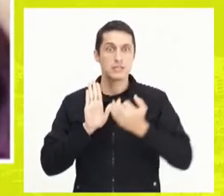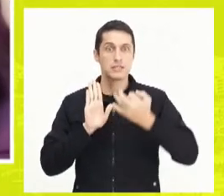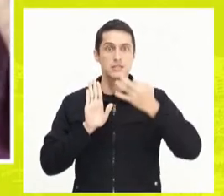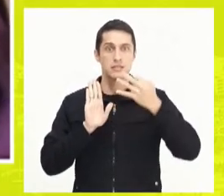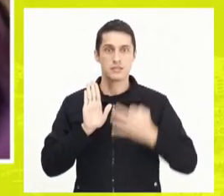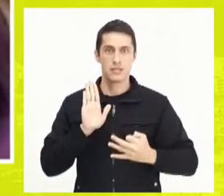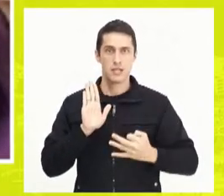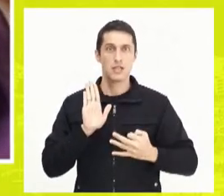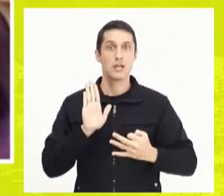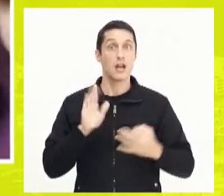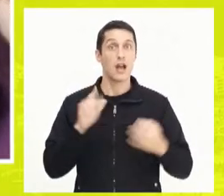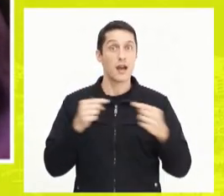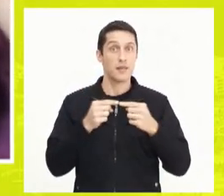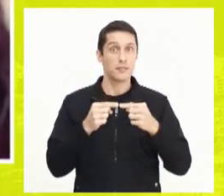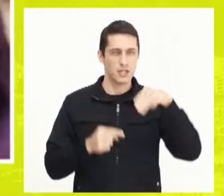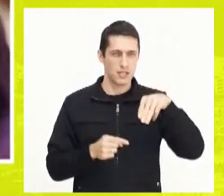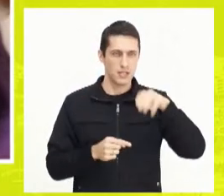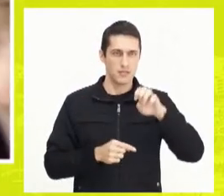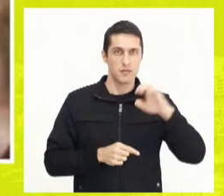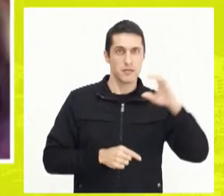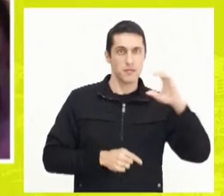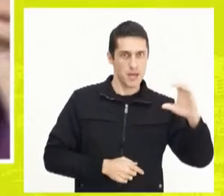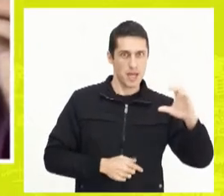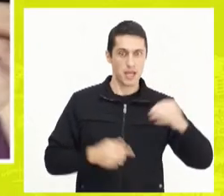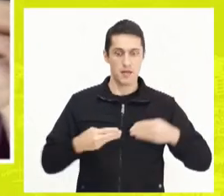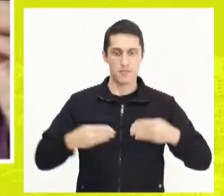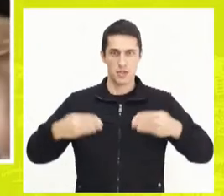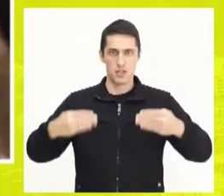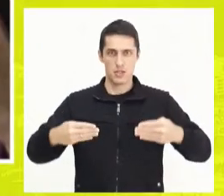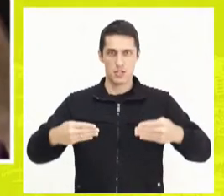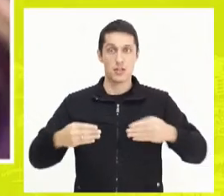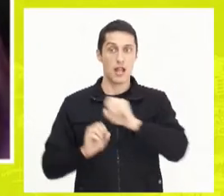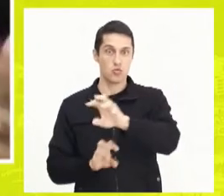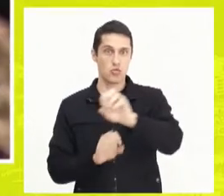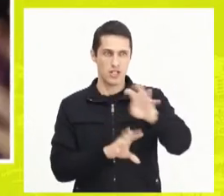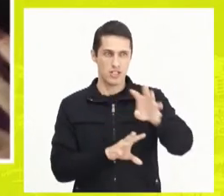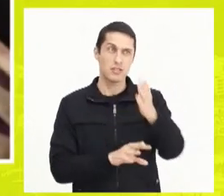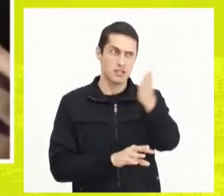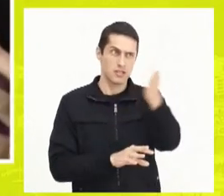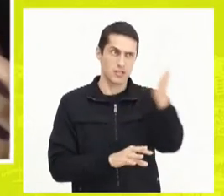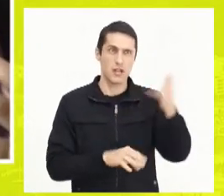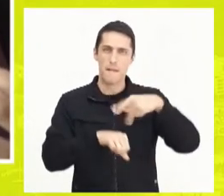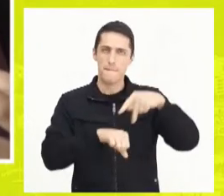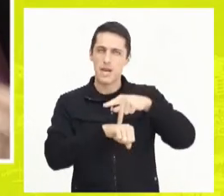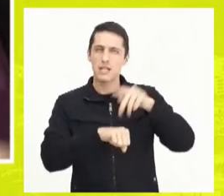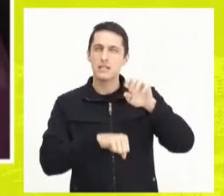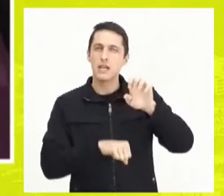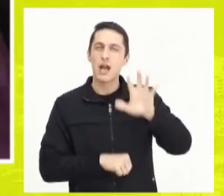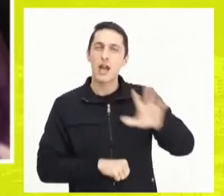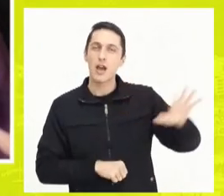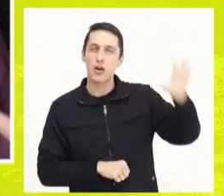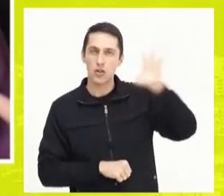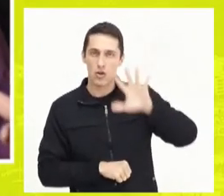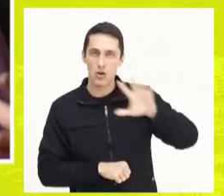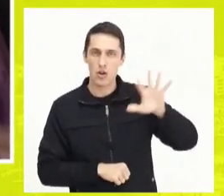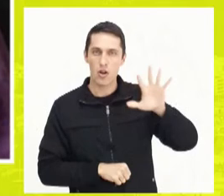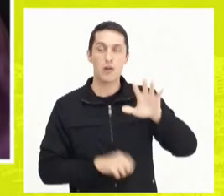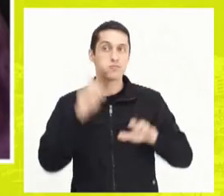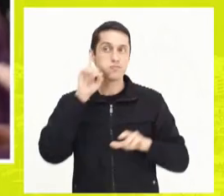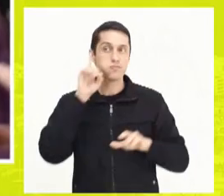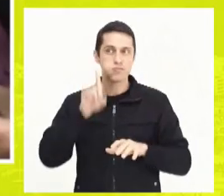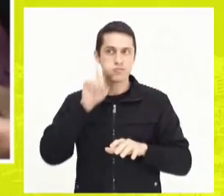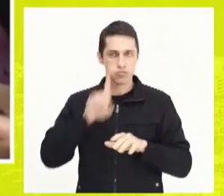are rules and regulations of their ministries of education especially in europe